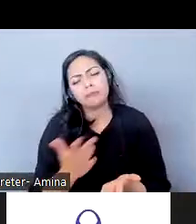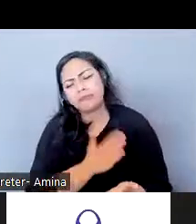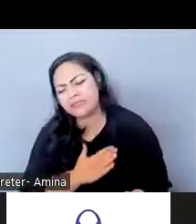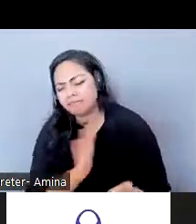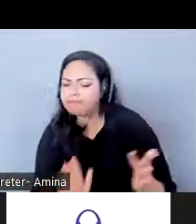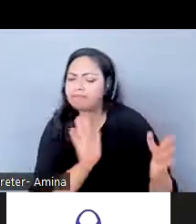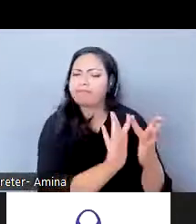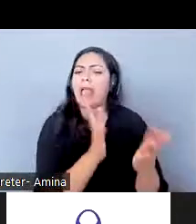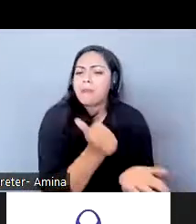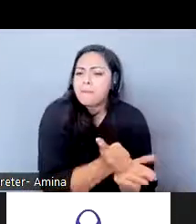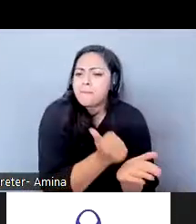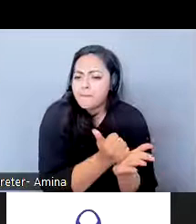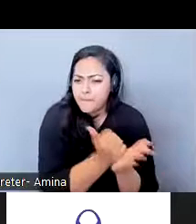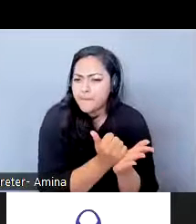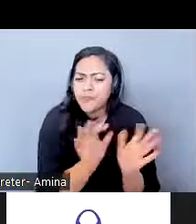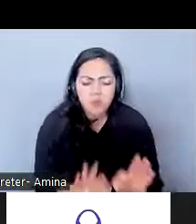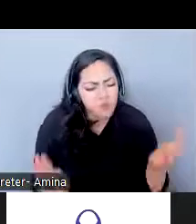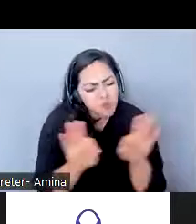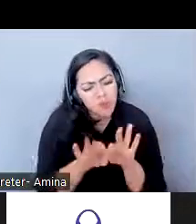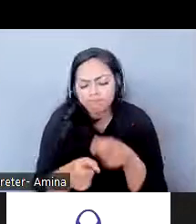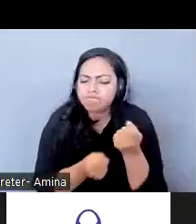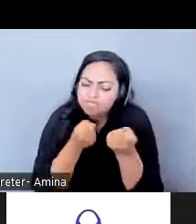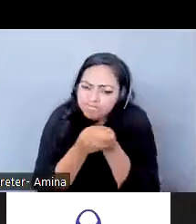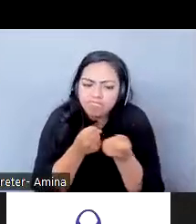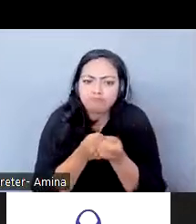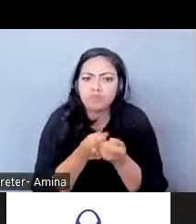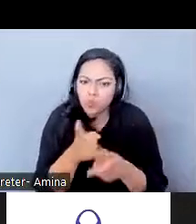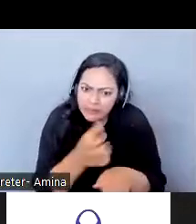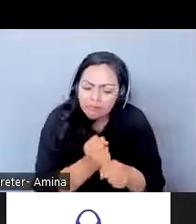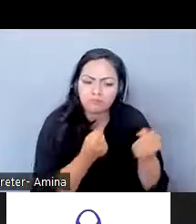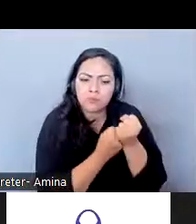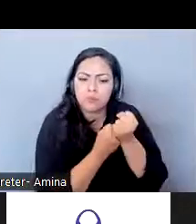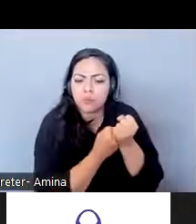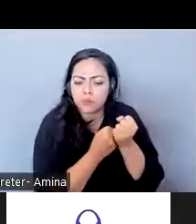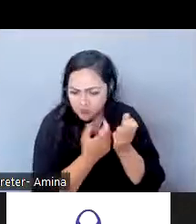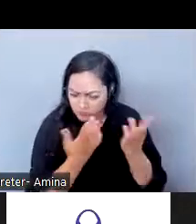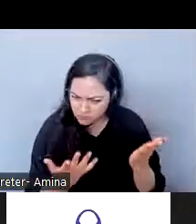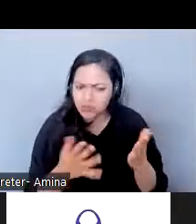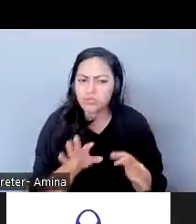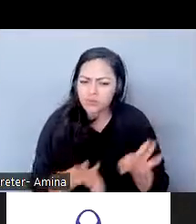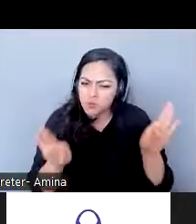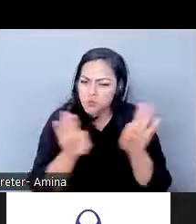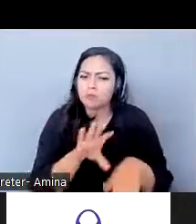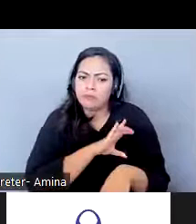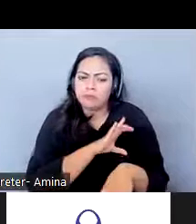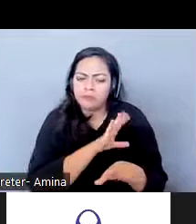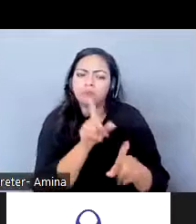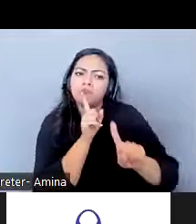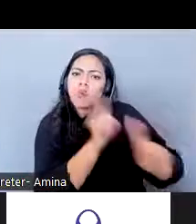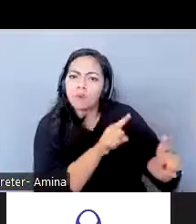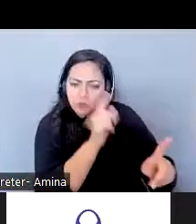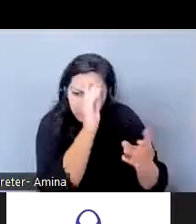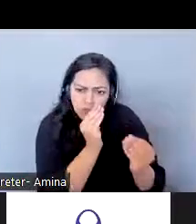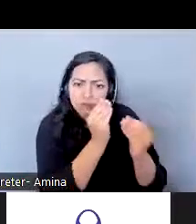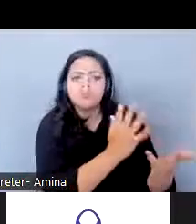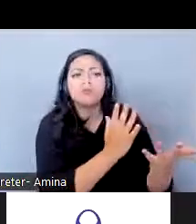You always want to make sure that you're getting support you need. You want to make sure to, you know, report these things that we